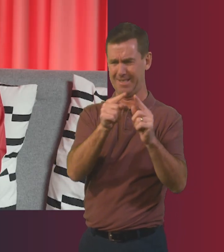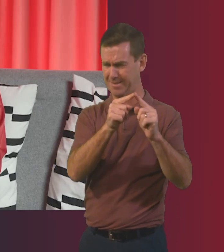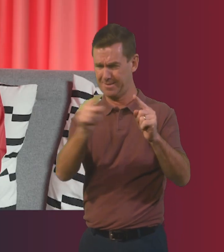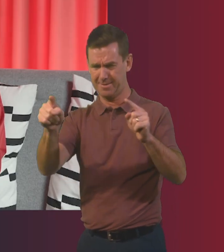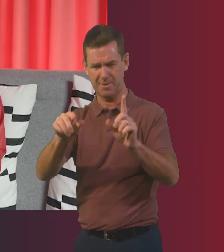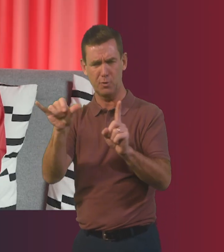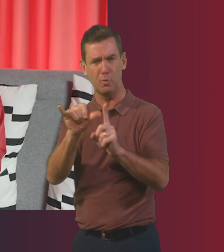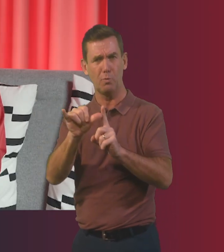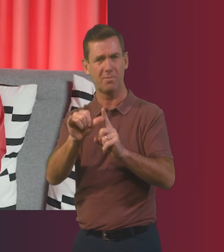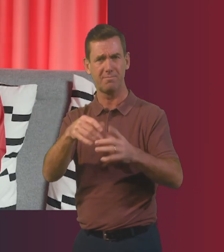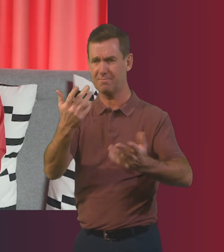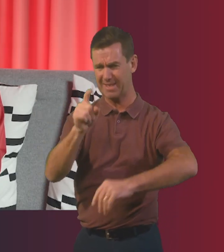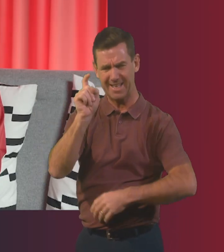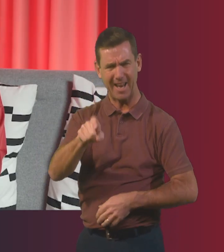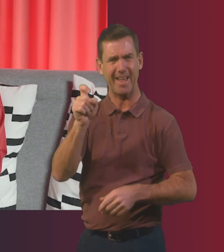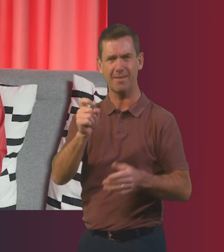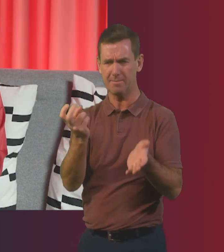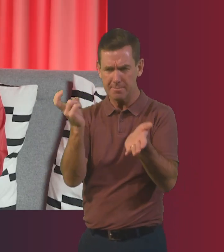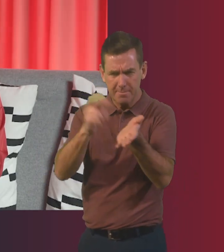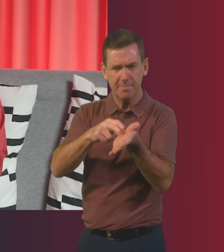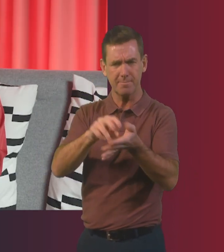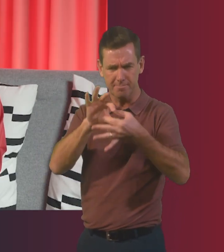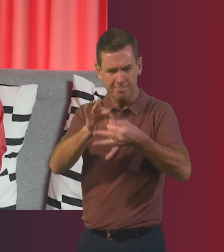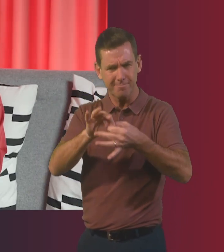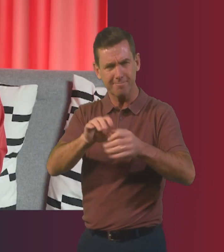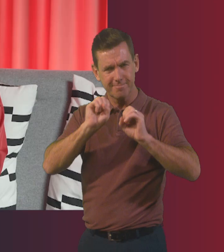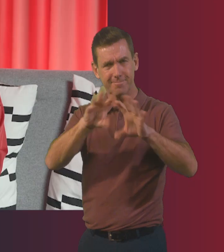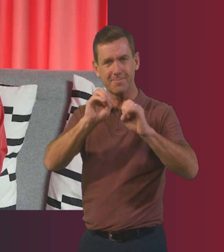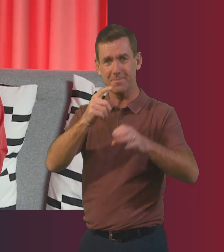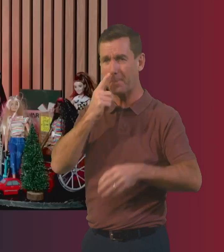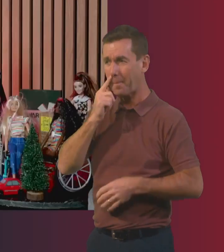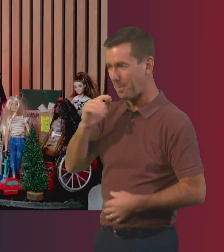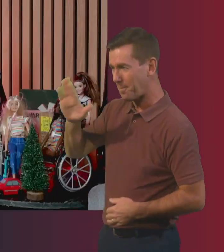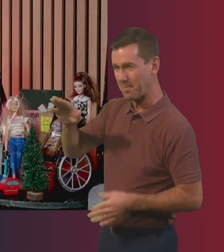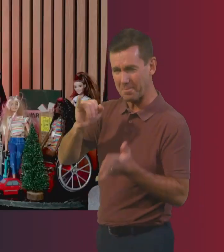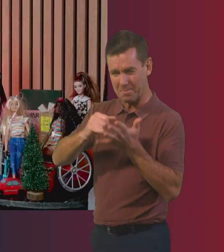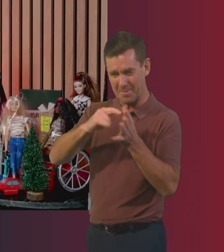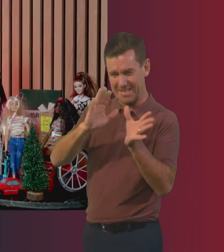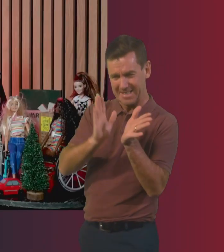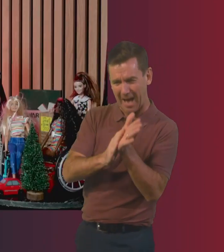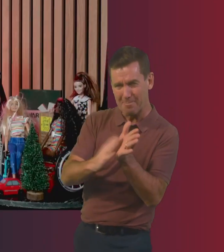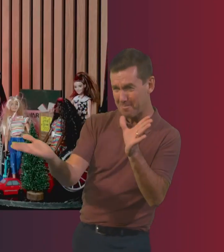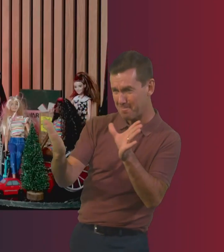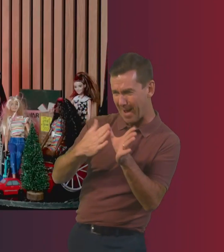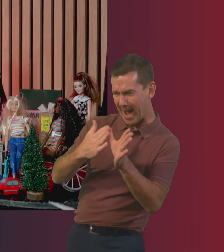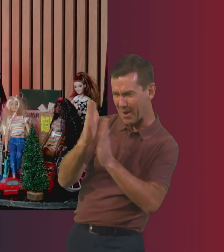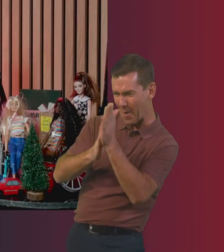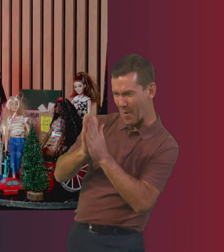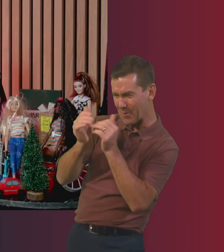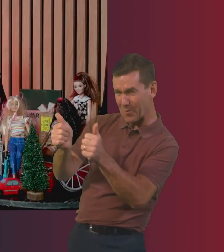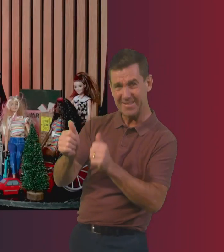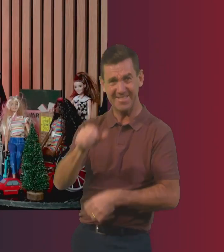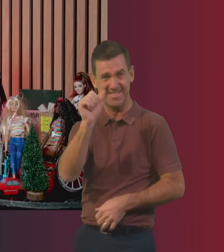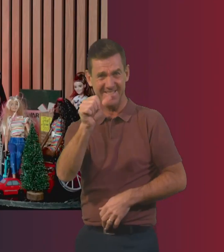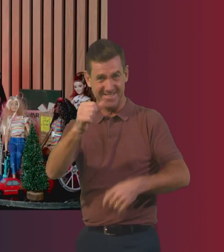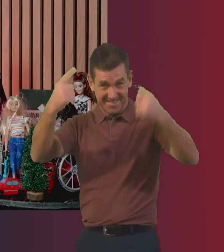listening so you're the first to know of each new episode. Sam, it feels good to be back in the studio. It feels so good and I'm so festive. Look